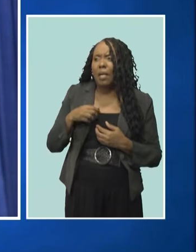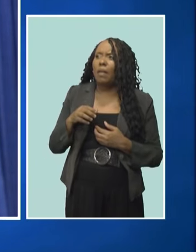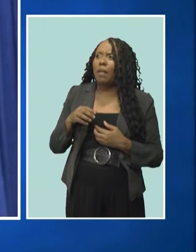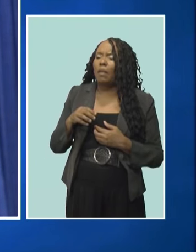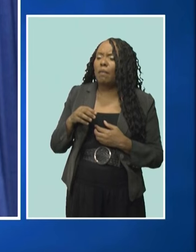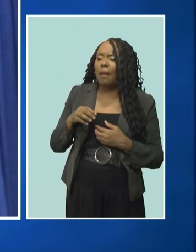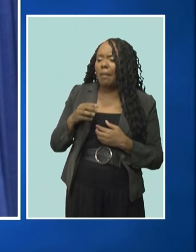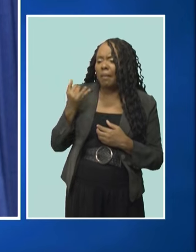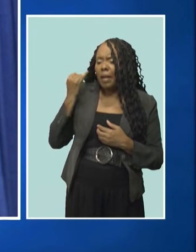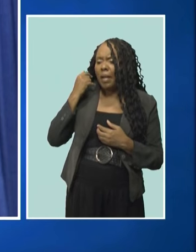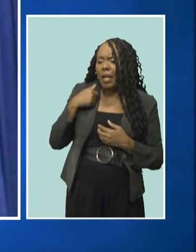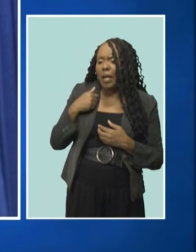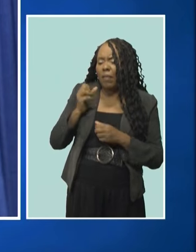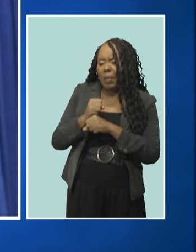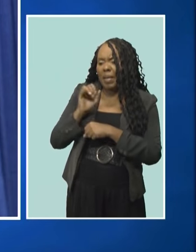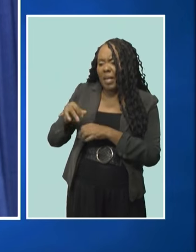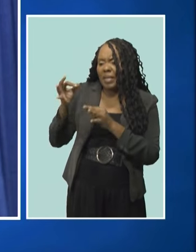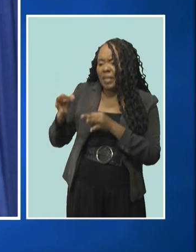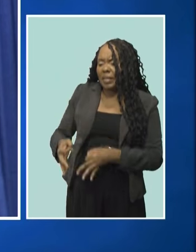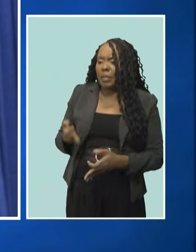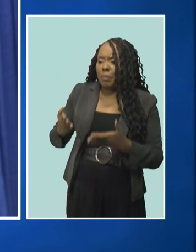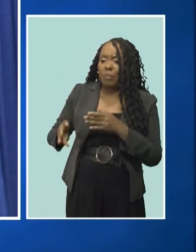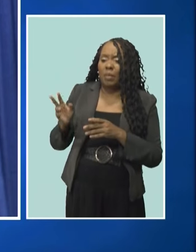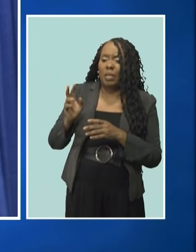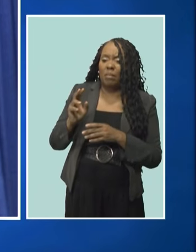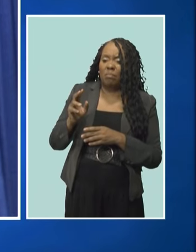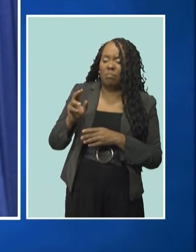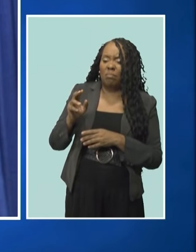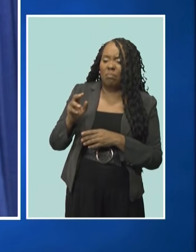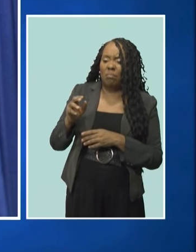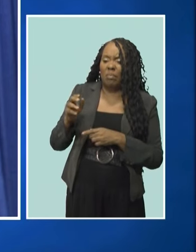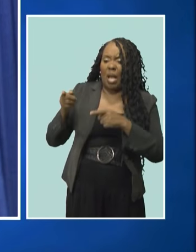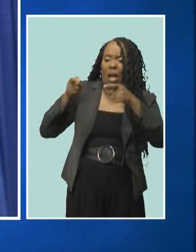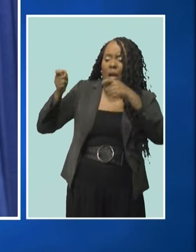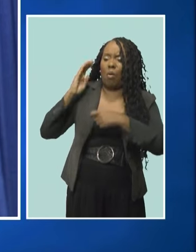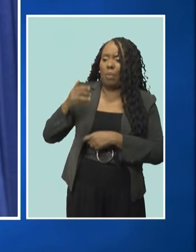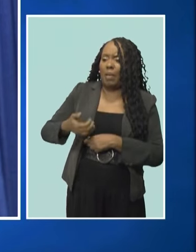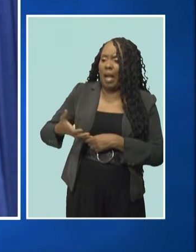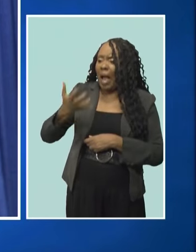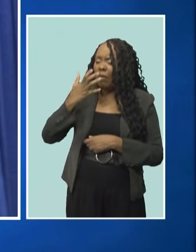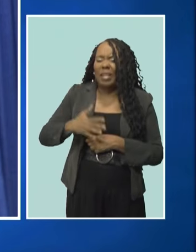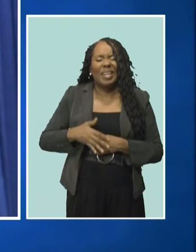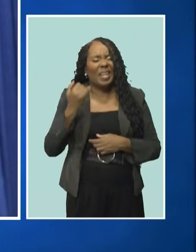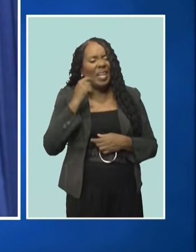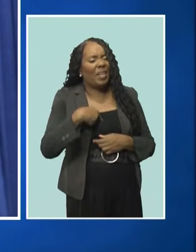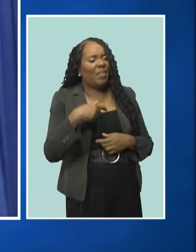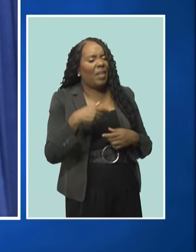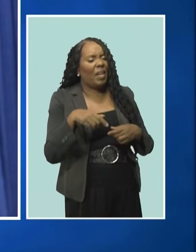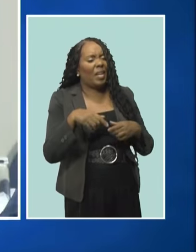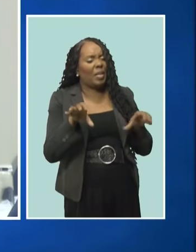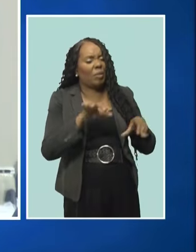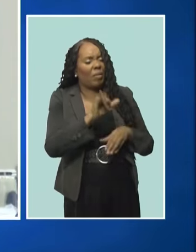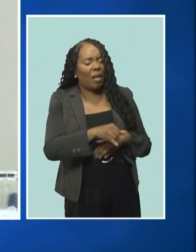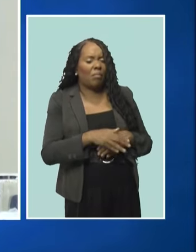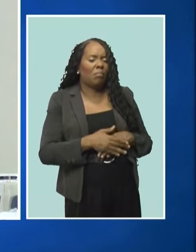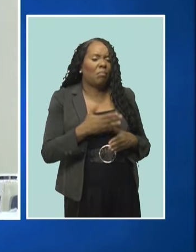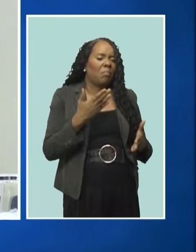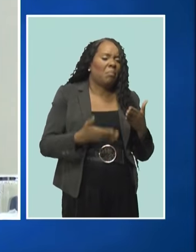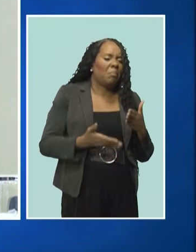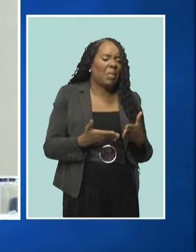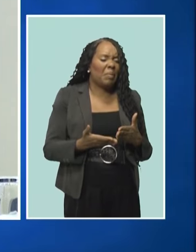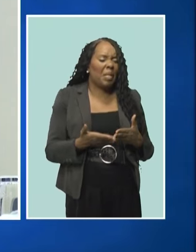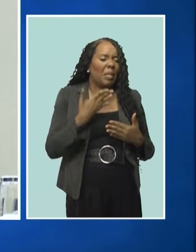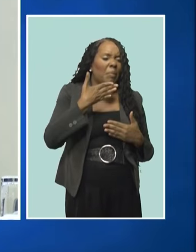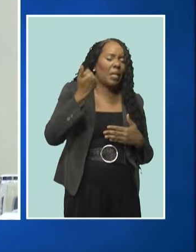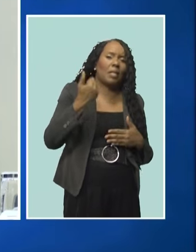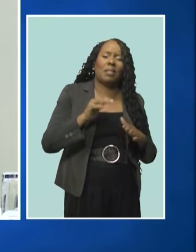angry with me. Additionally, Sir Patterson said his office was also lacking administrative office essentials because the budget